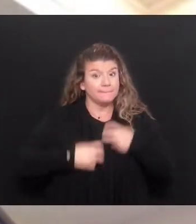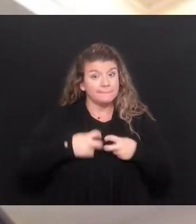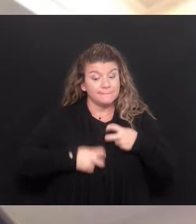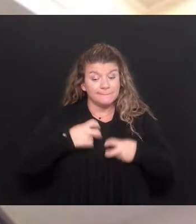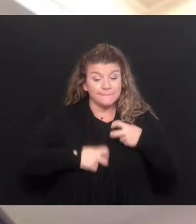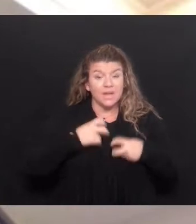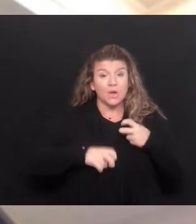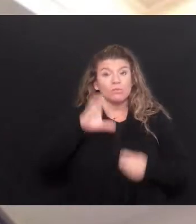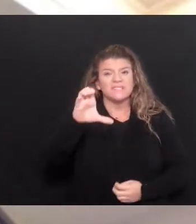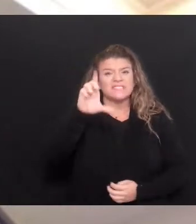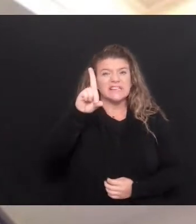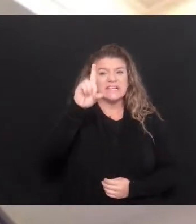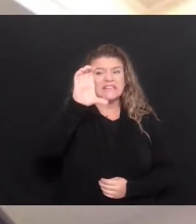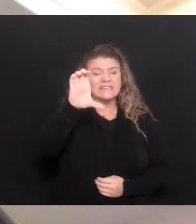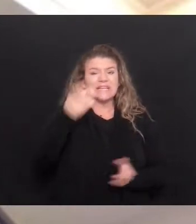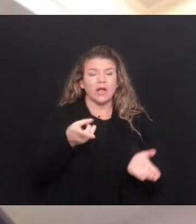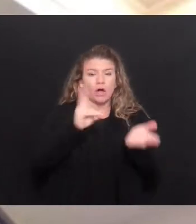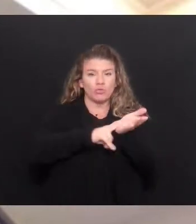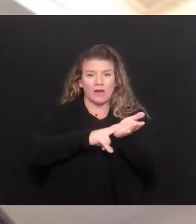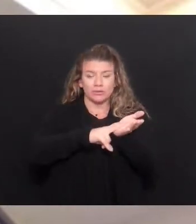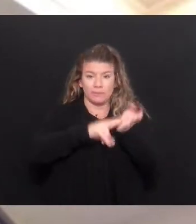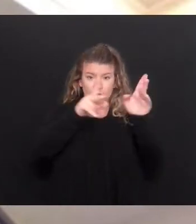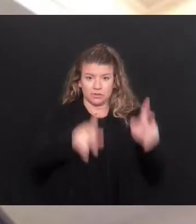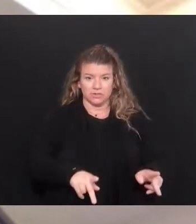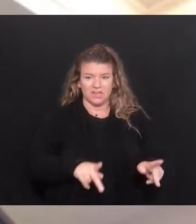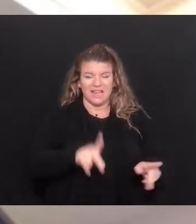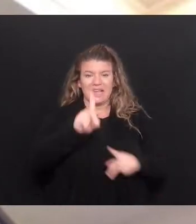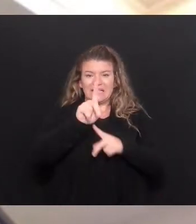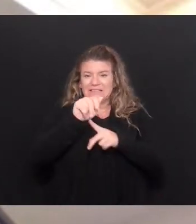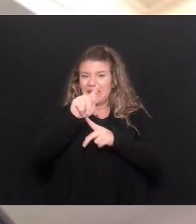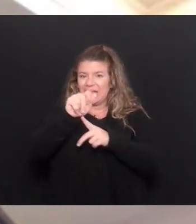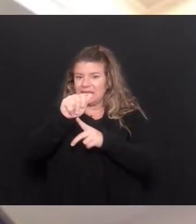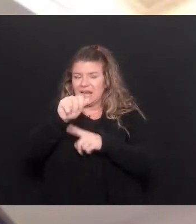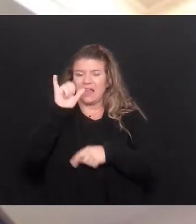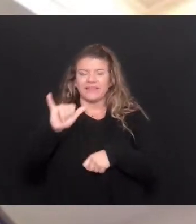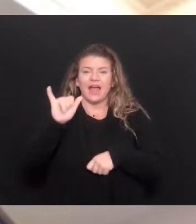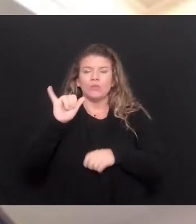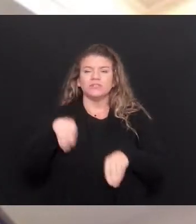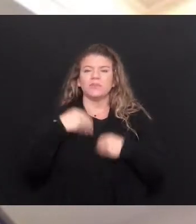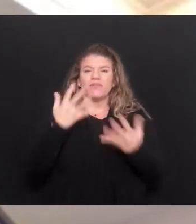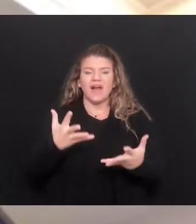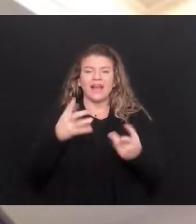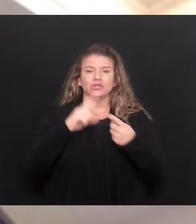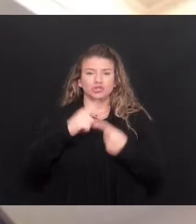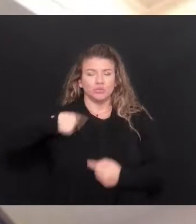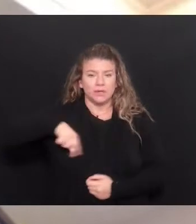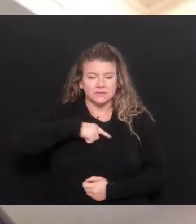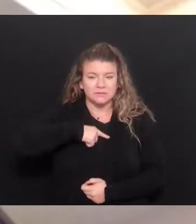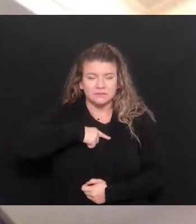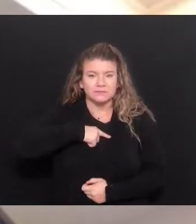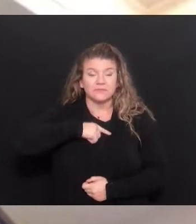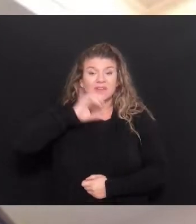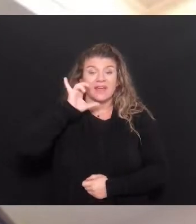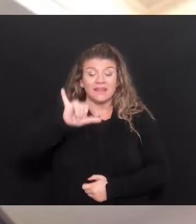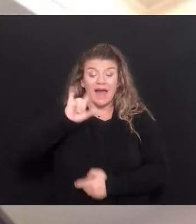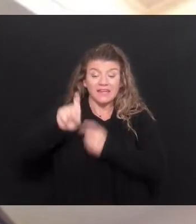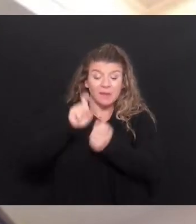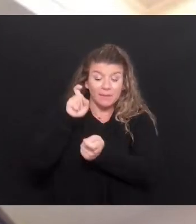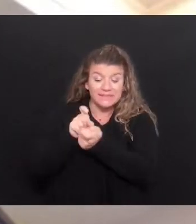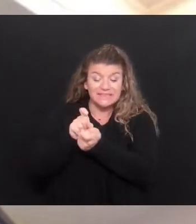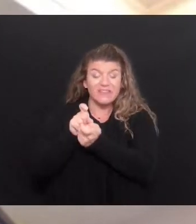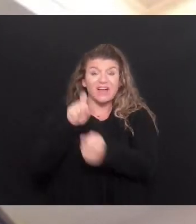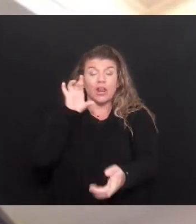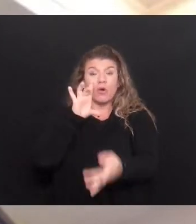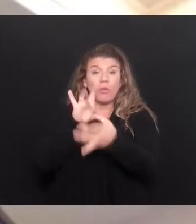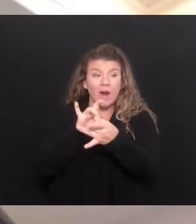the CDC contractor data that was being provided to us. It's specifically related